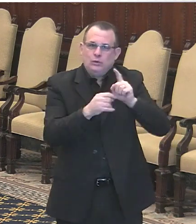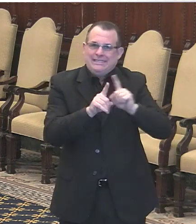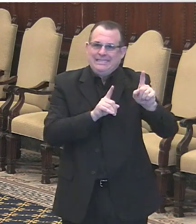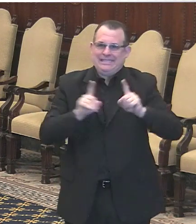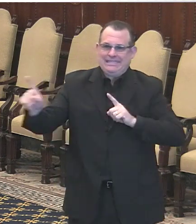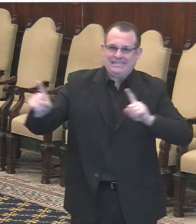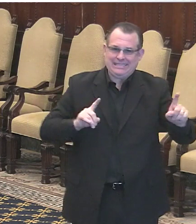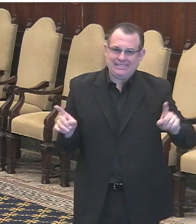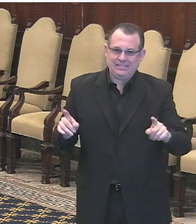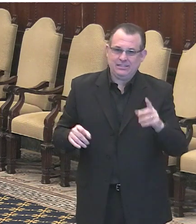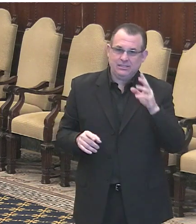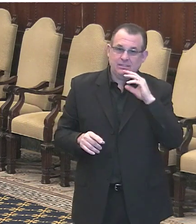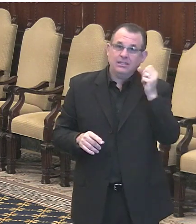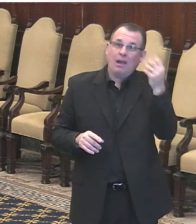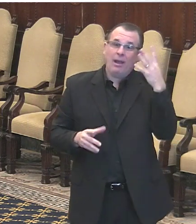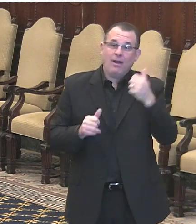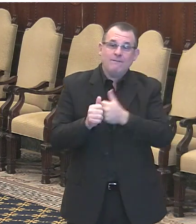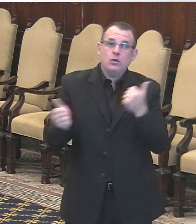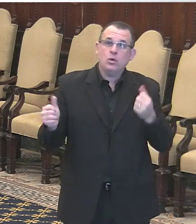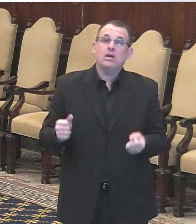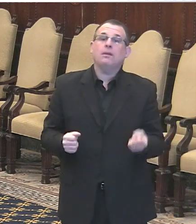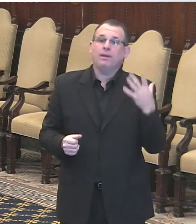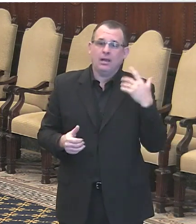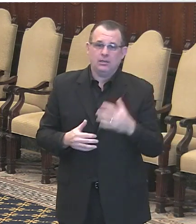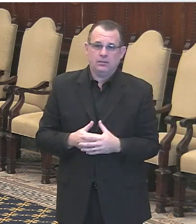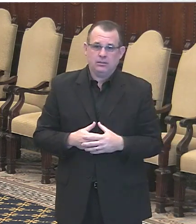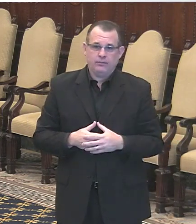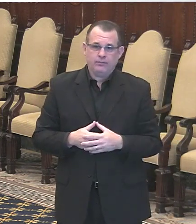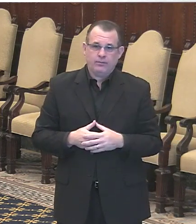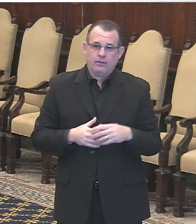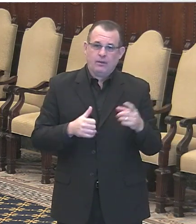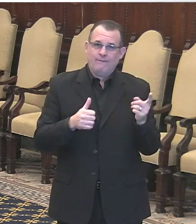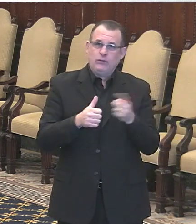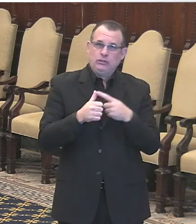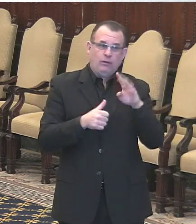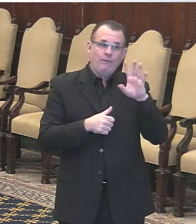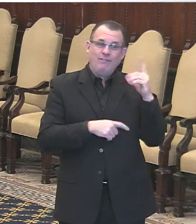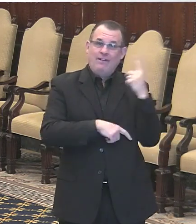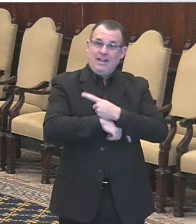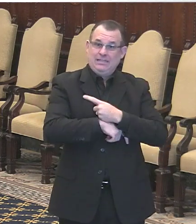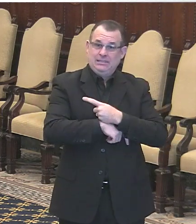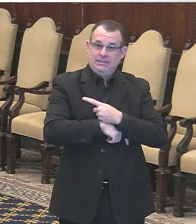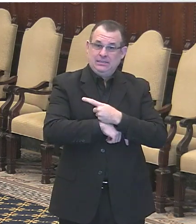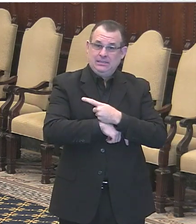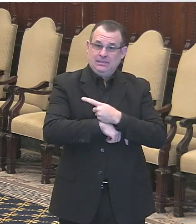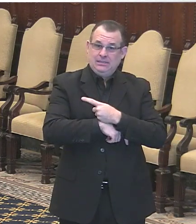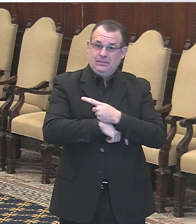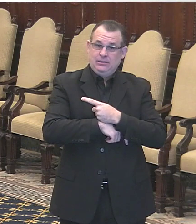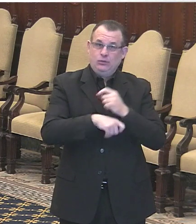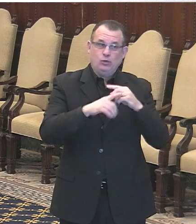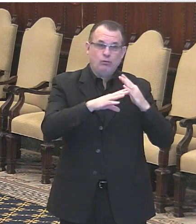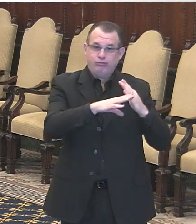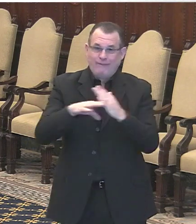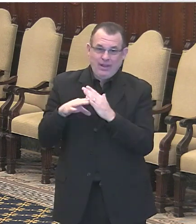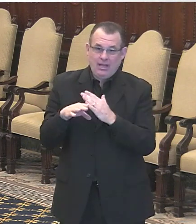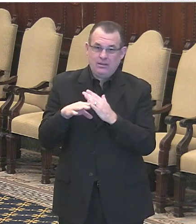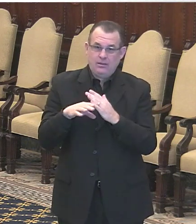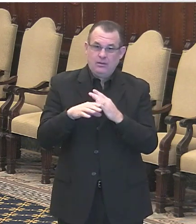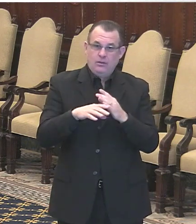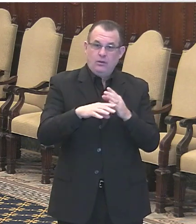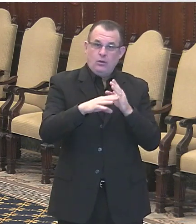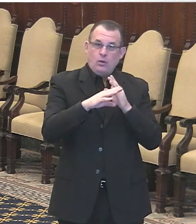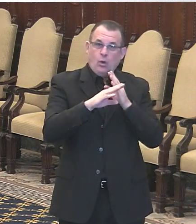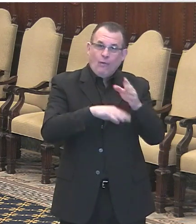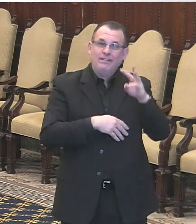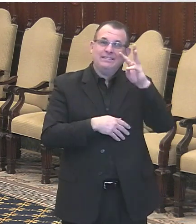up with the estimate in the first 45 days, it prevented 6,200 deaths. Now, you could argue about the exact number here, but it's very clear that